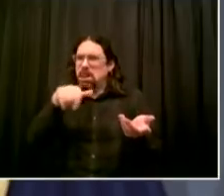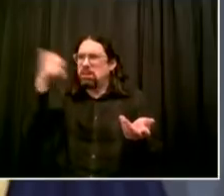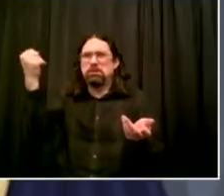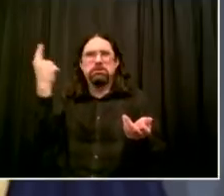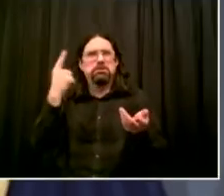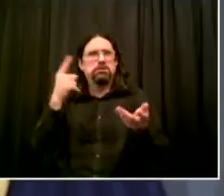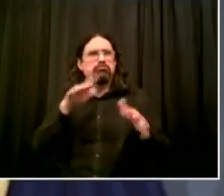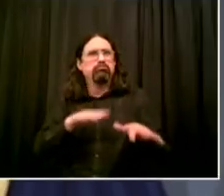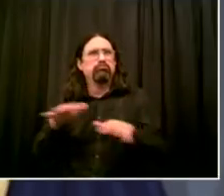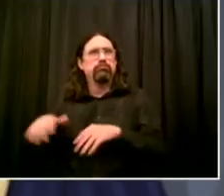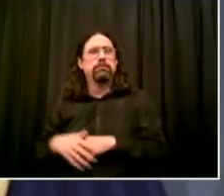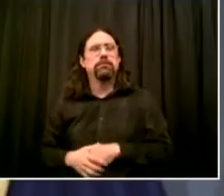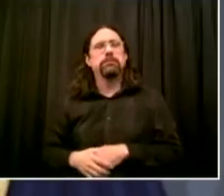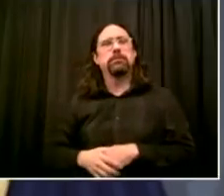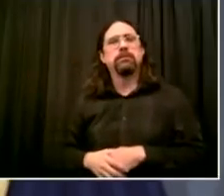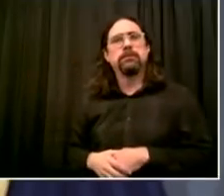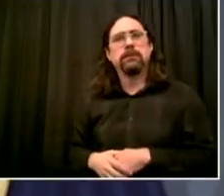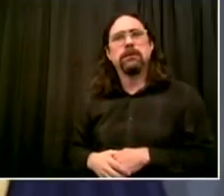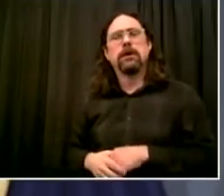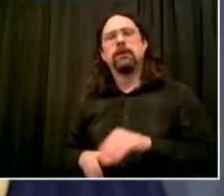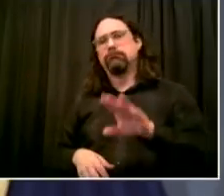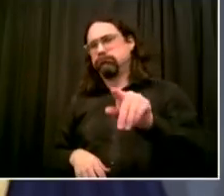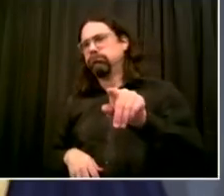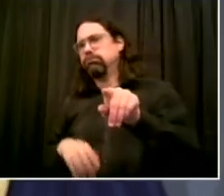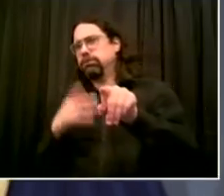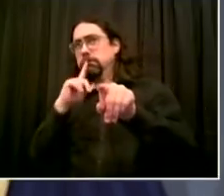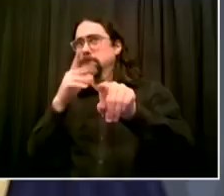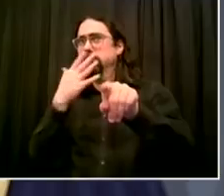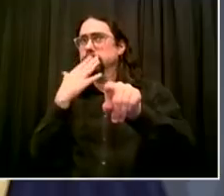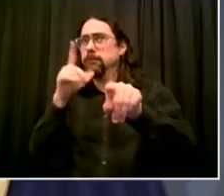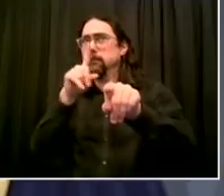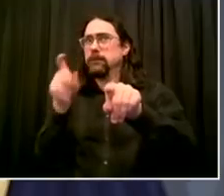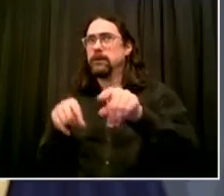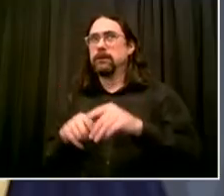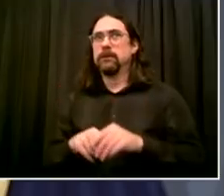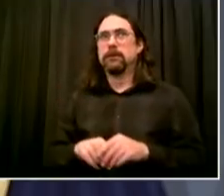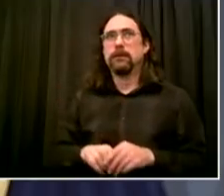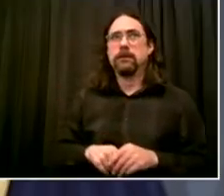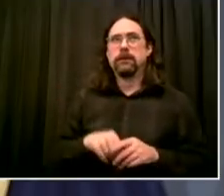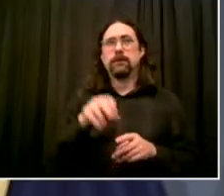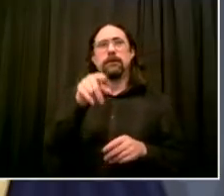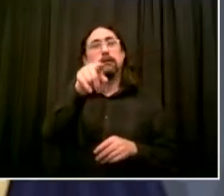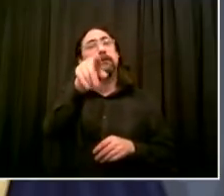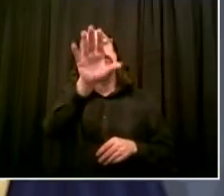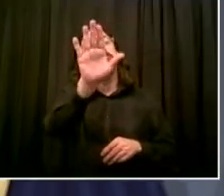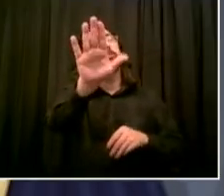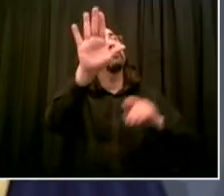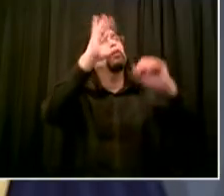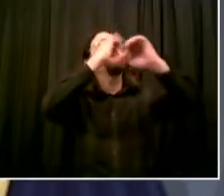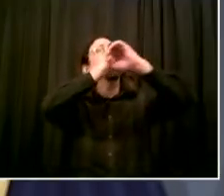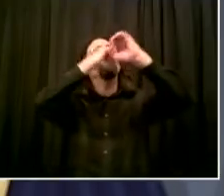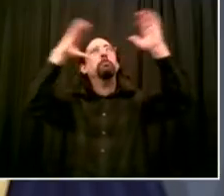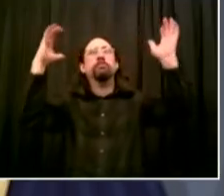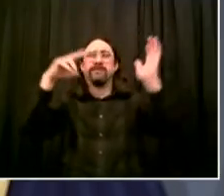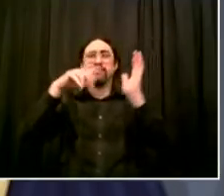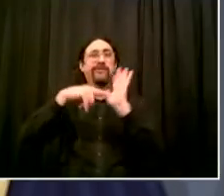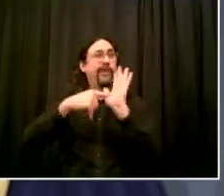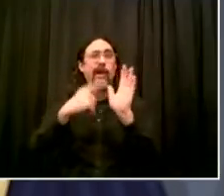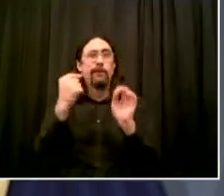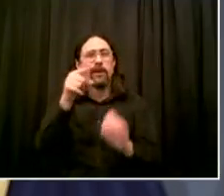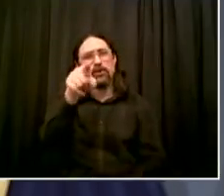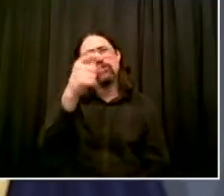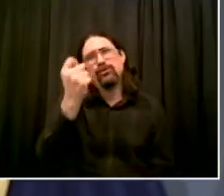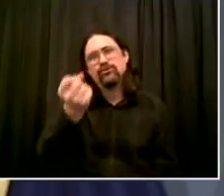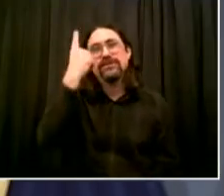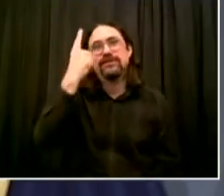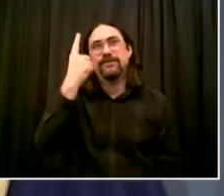system, a different approach to peace. And I think what we have to recognize, Gloria, is I've spent a lot of time